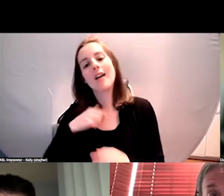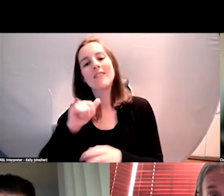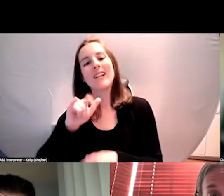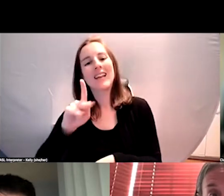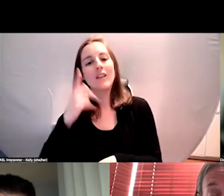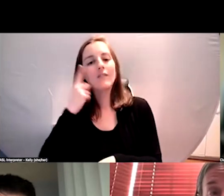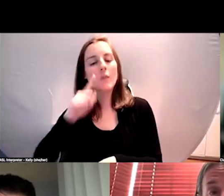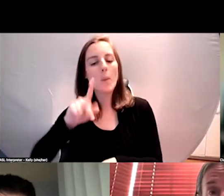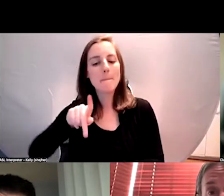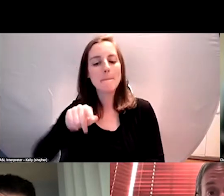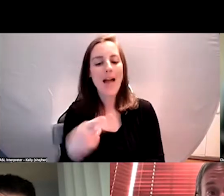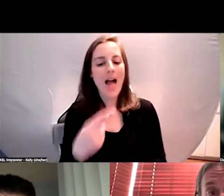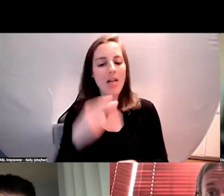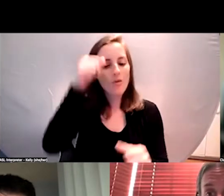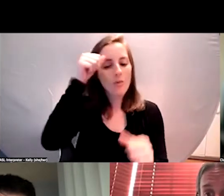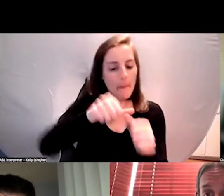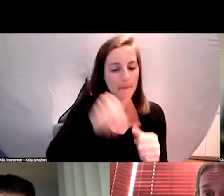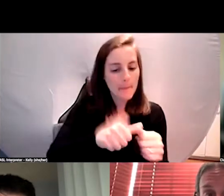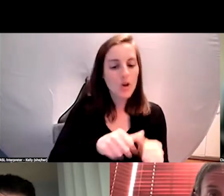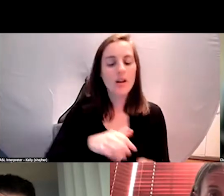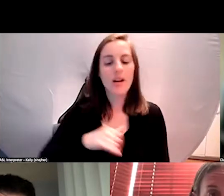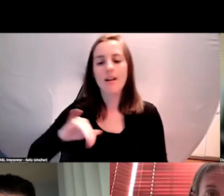Country Echo.